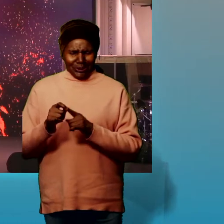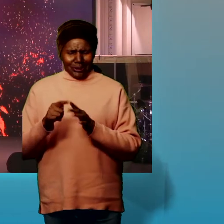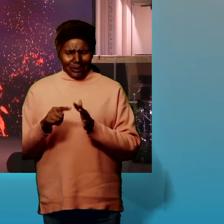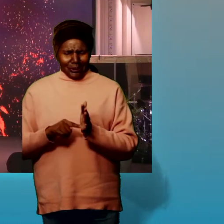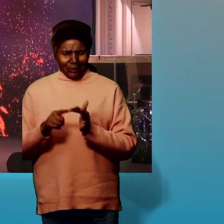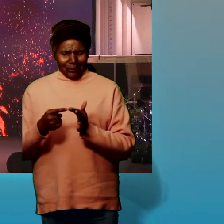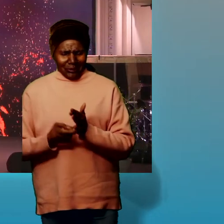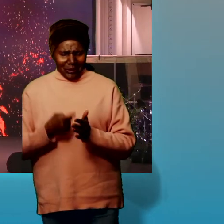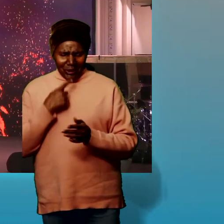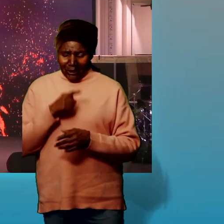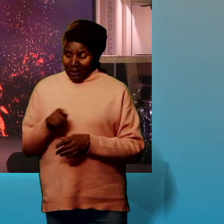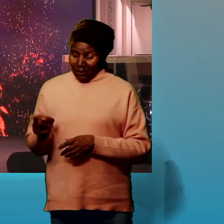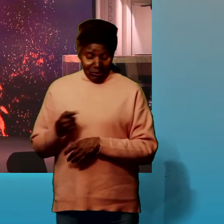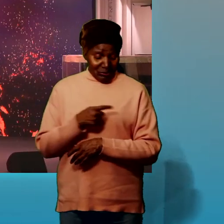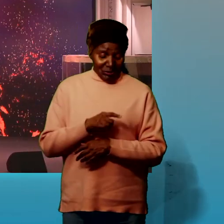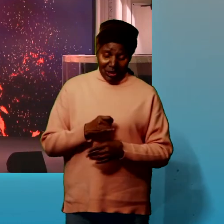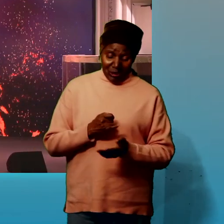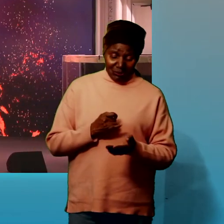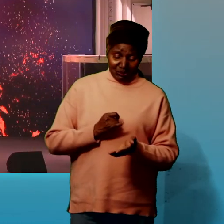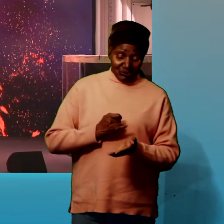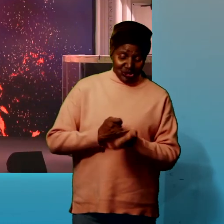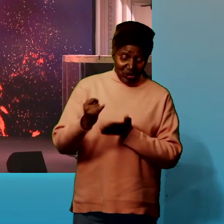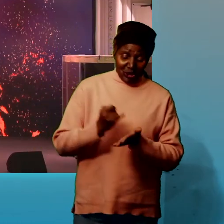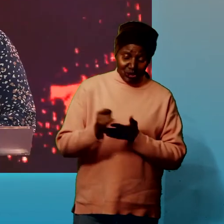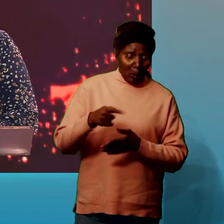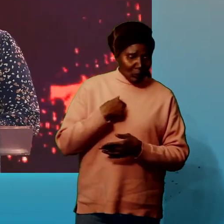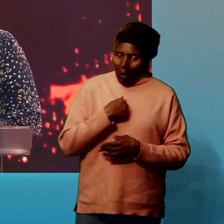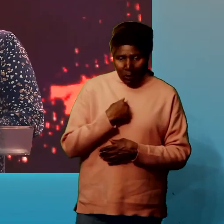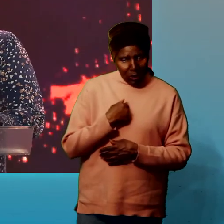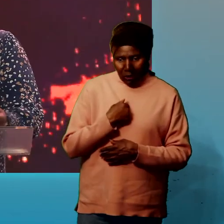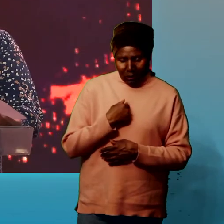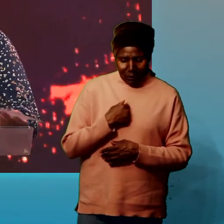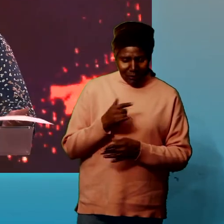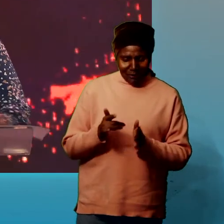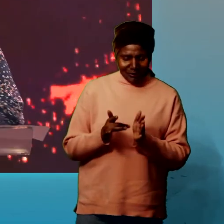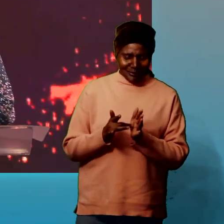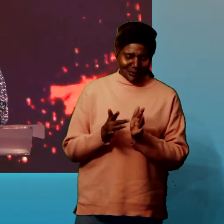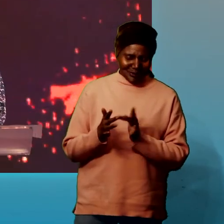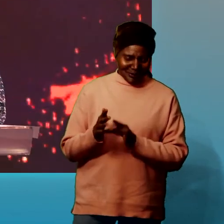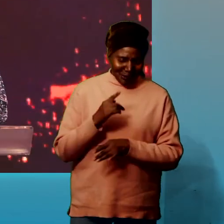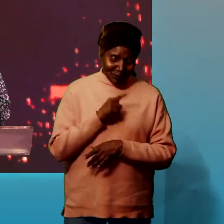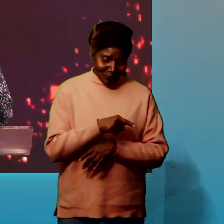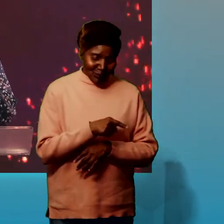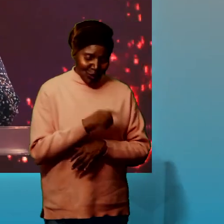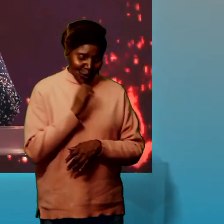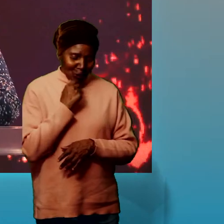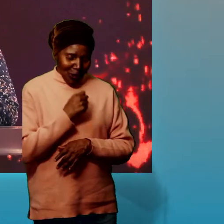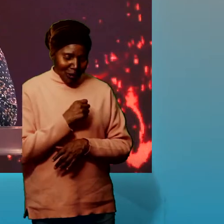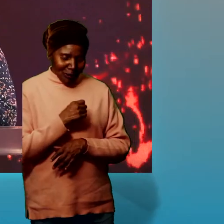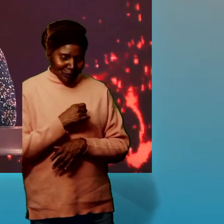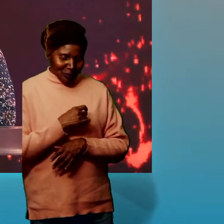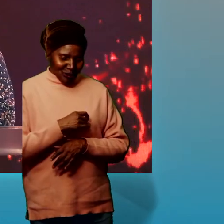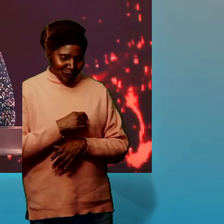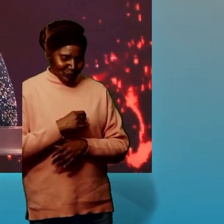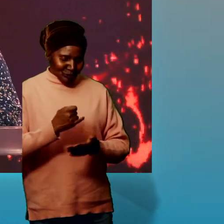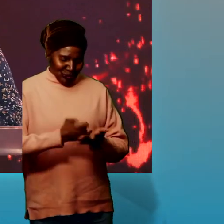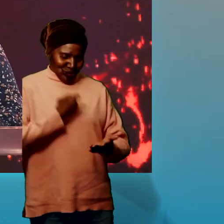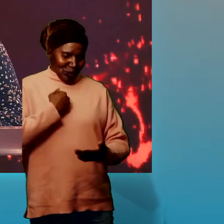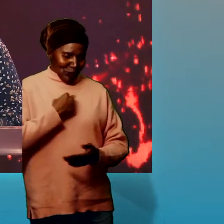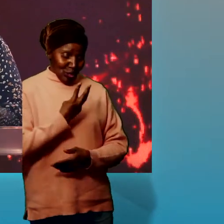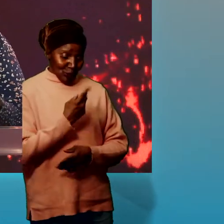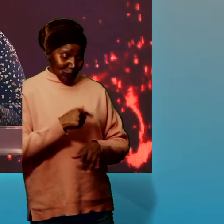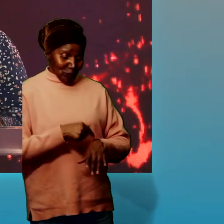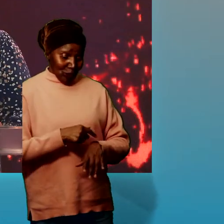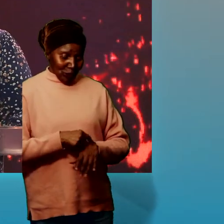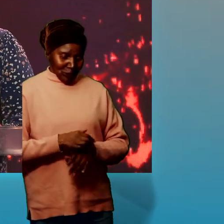won't." But Jesus says, "This very night before the rooster crows, you will disown me three times."